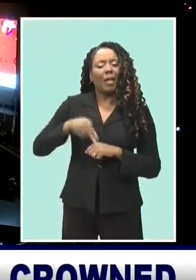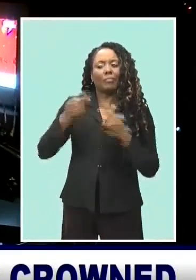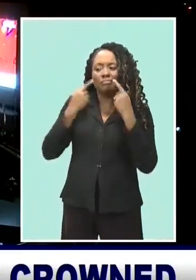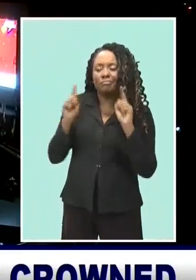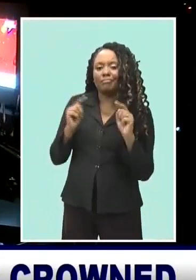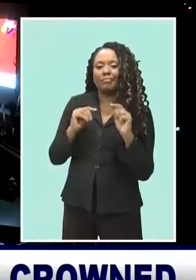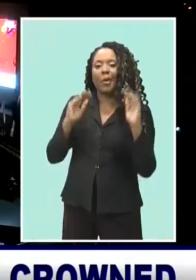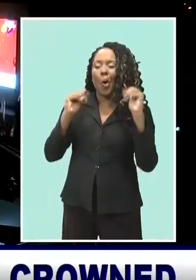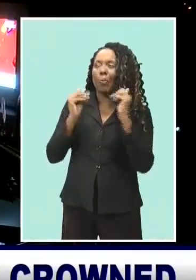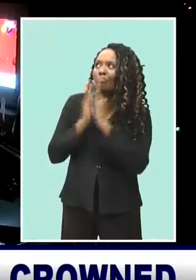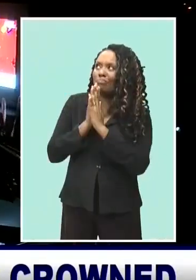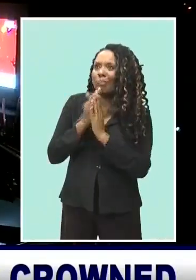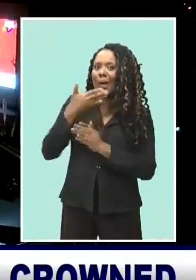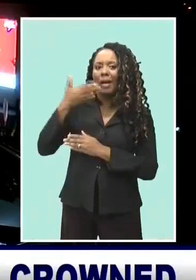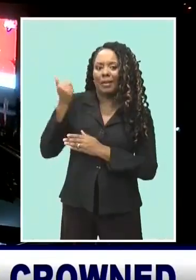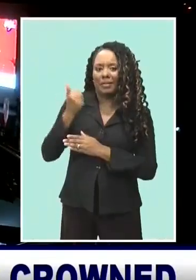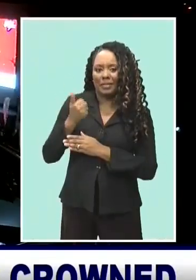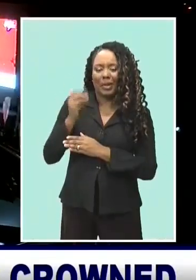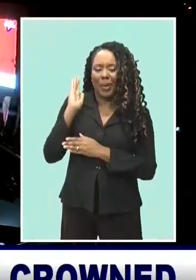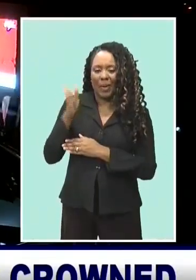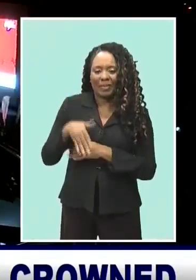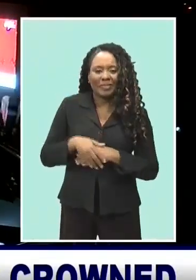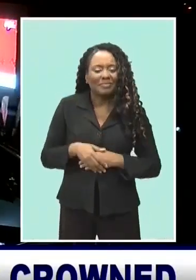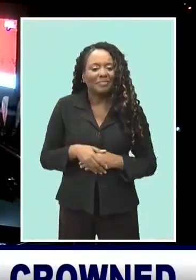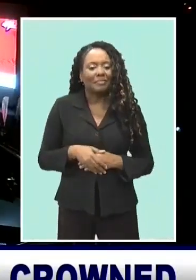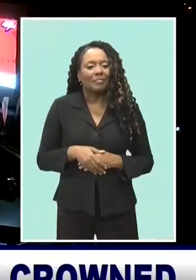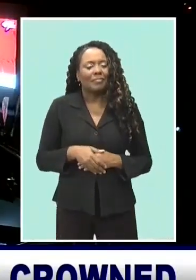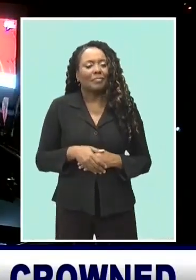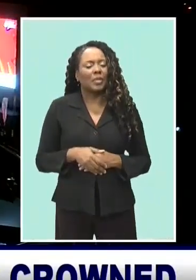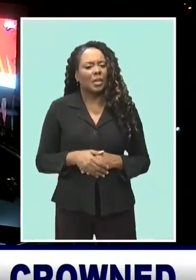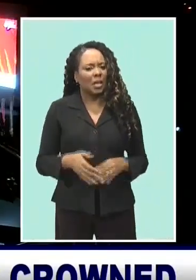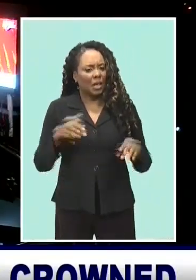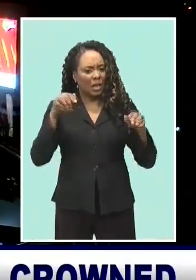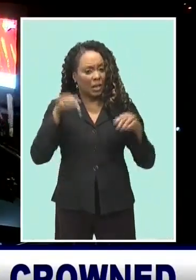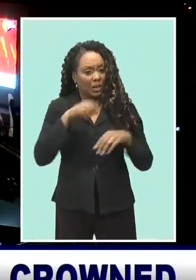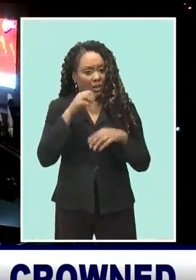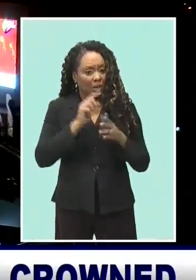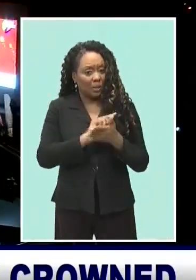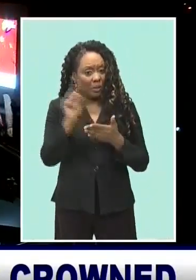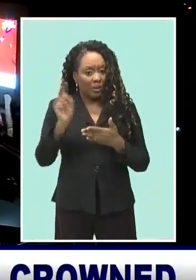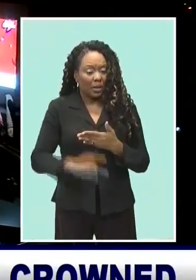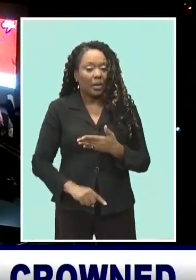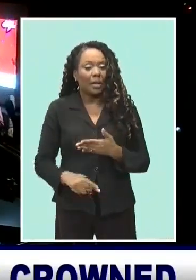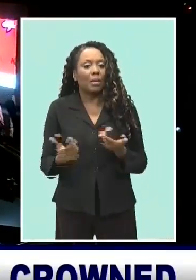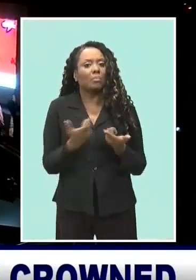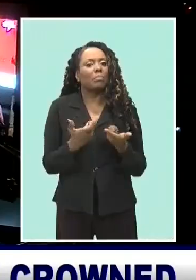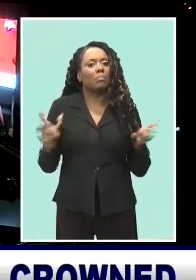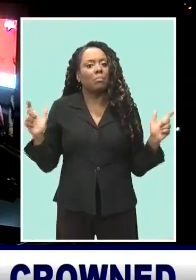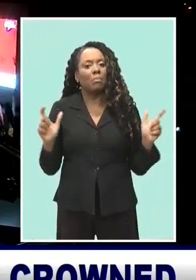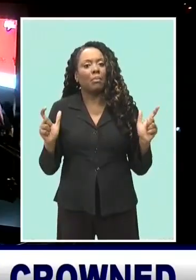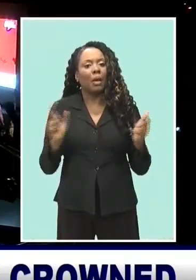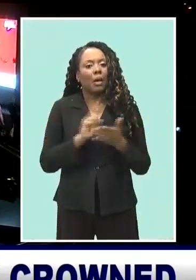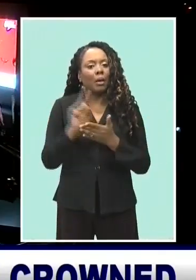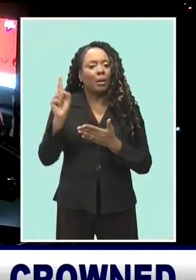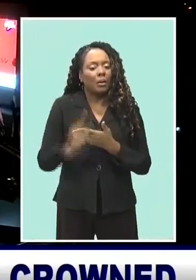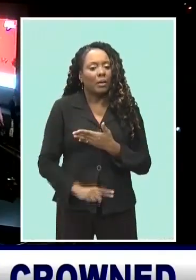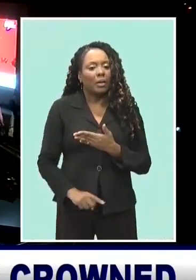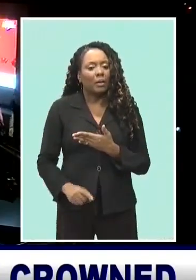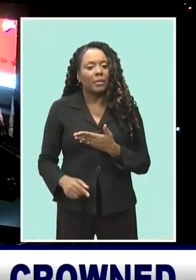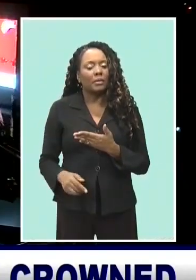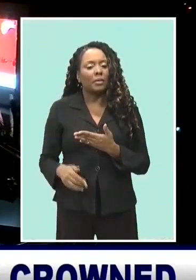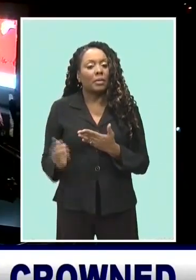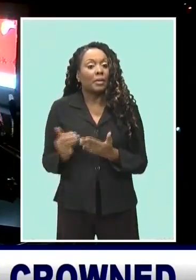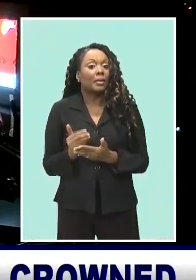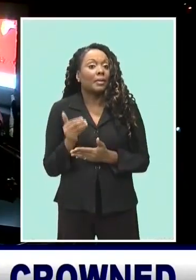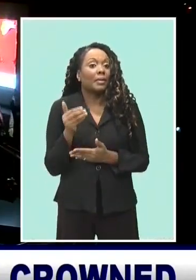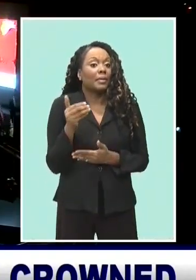for the best, so that's what we're going to do. Now, this weekend is really the big wrap-up weekend for Crop Over. So the next